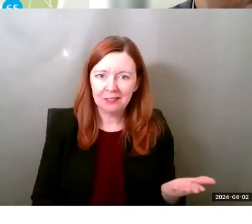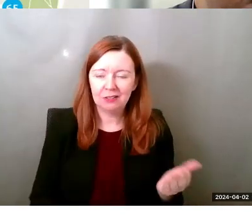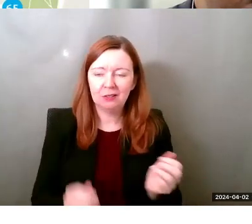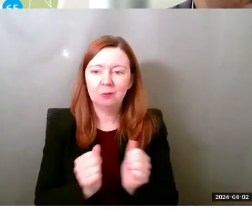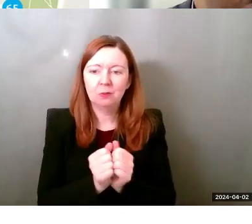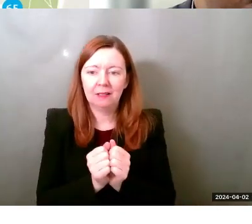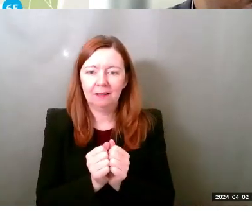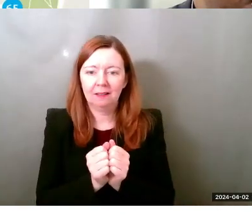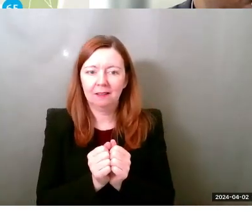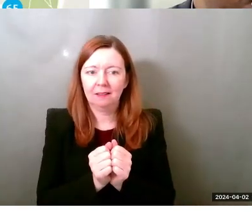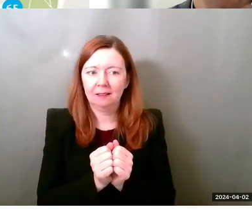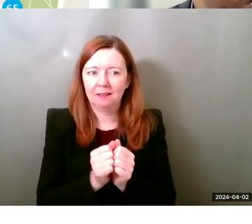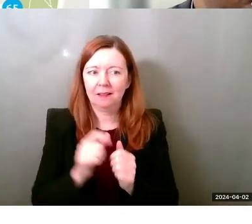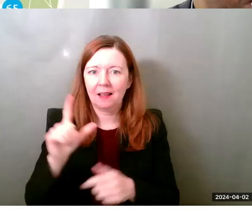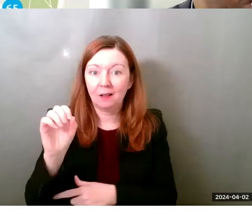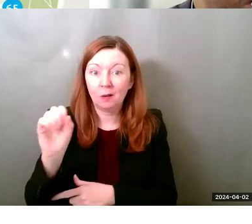the